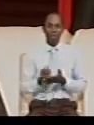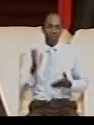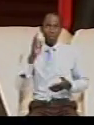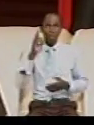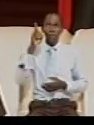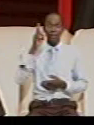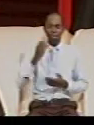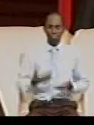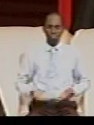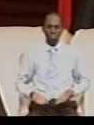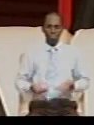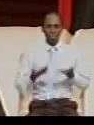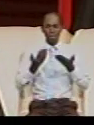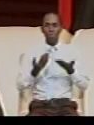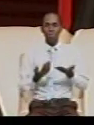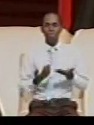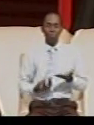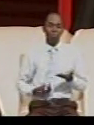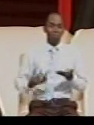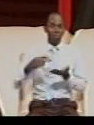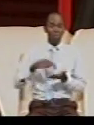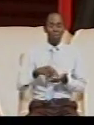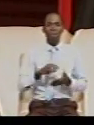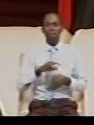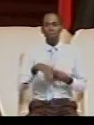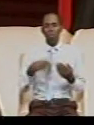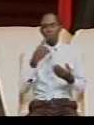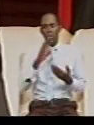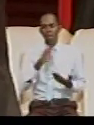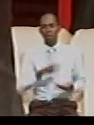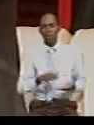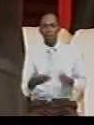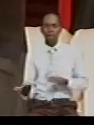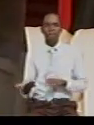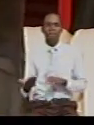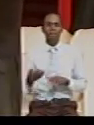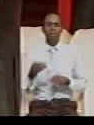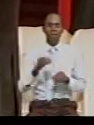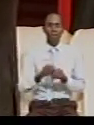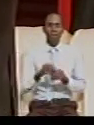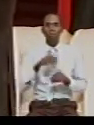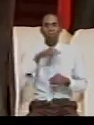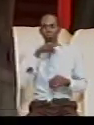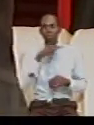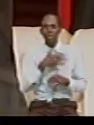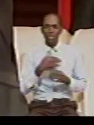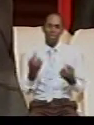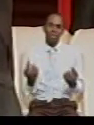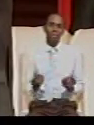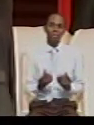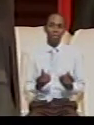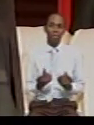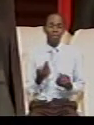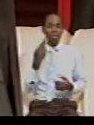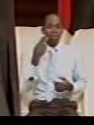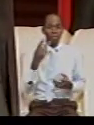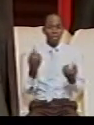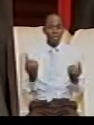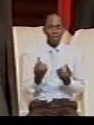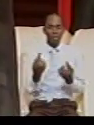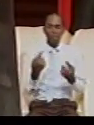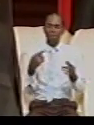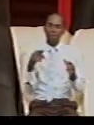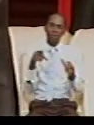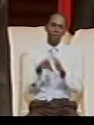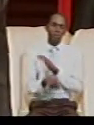are dead in sins and trespasses. Sin kills. Transgression